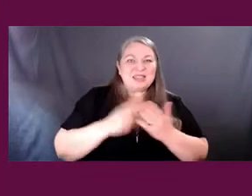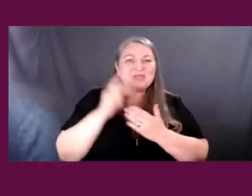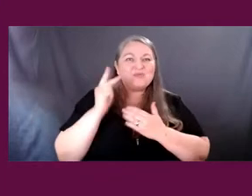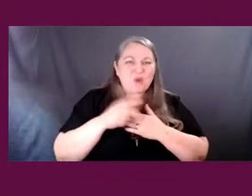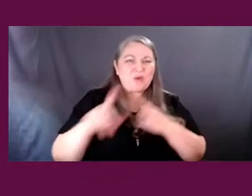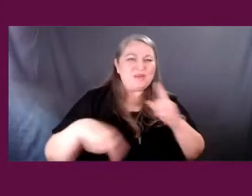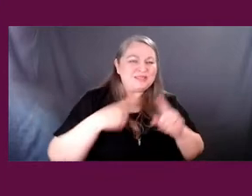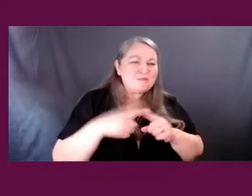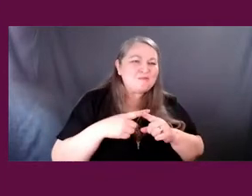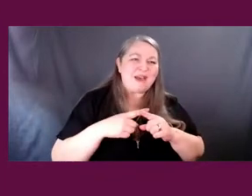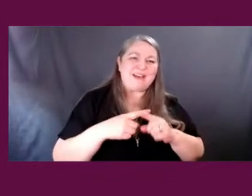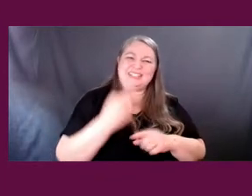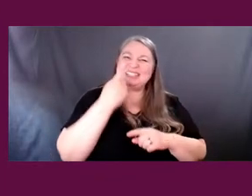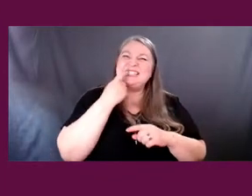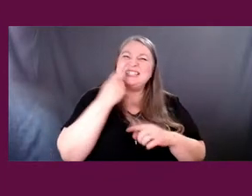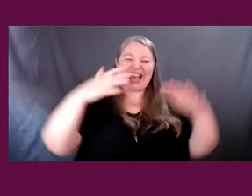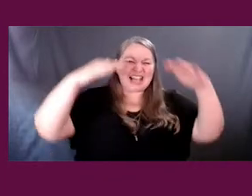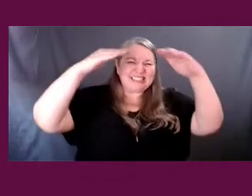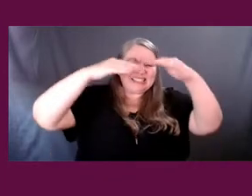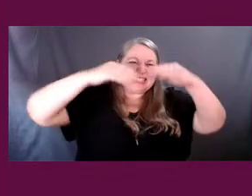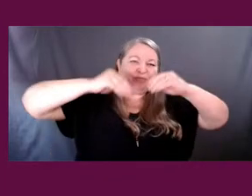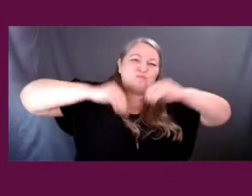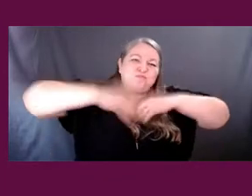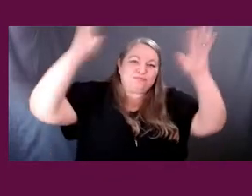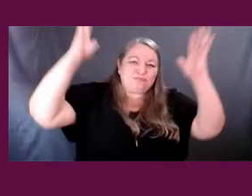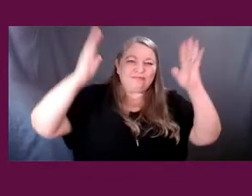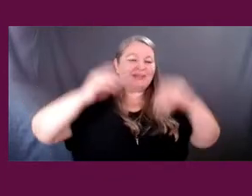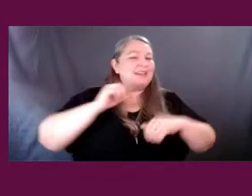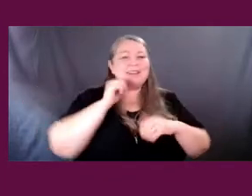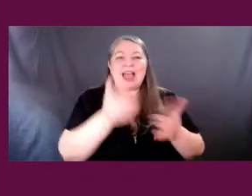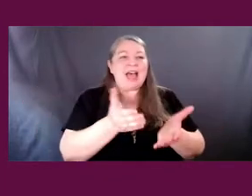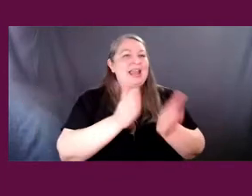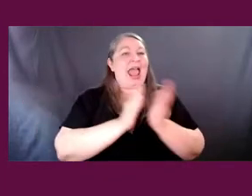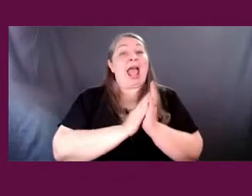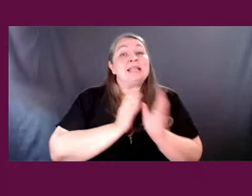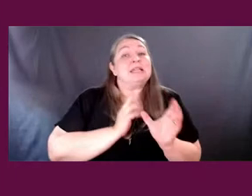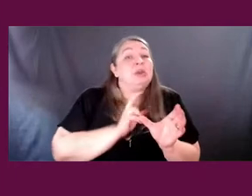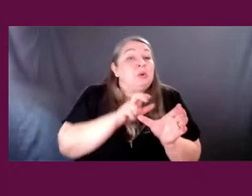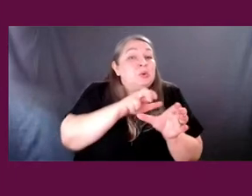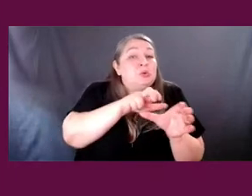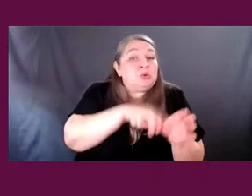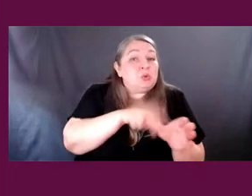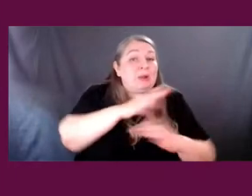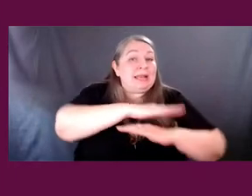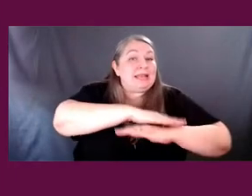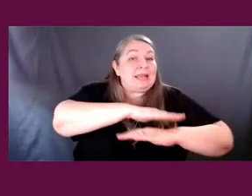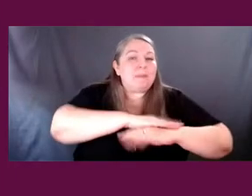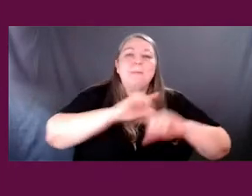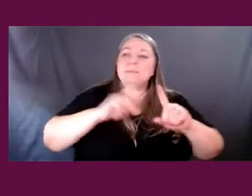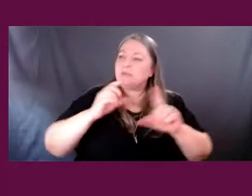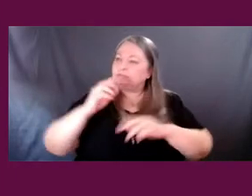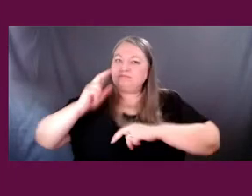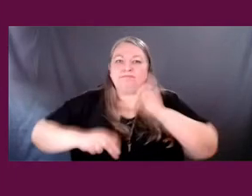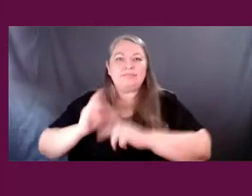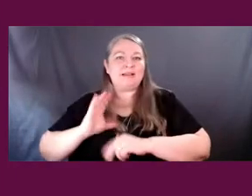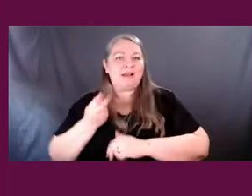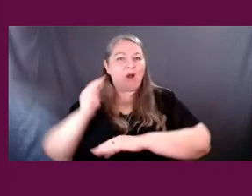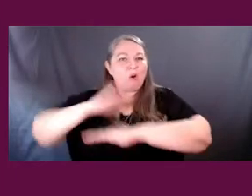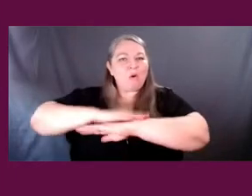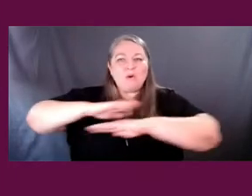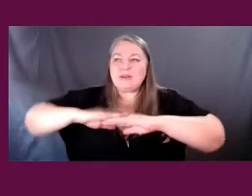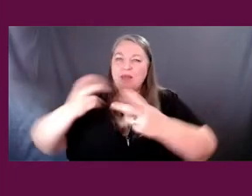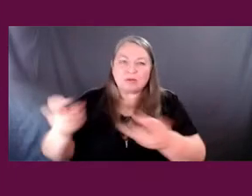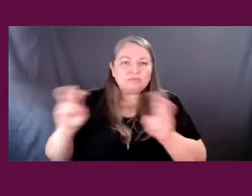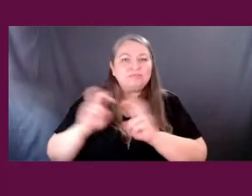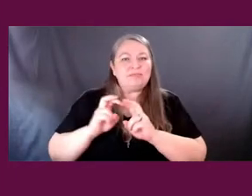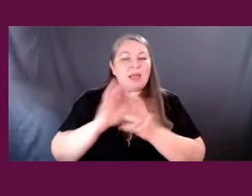glass ceilings, yes. No longer asking to be at tables we weren't invited to, but making our own and being the women that the